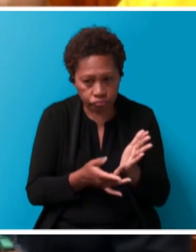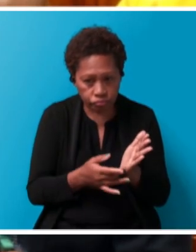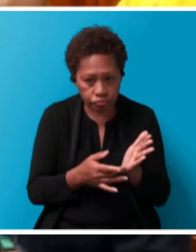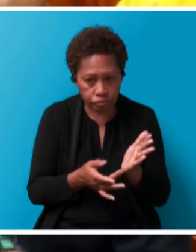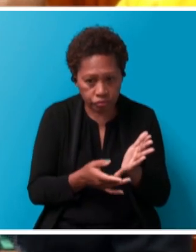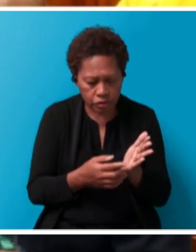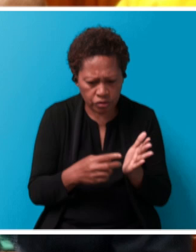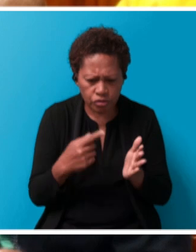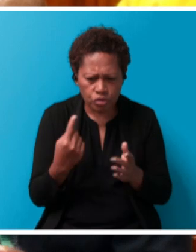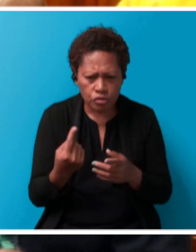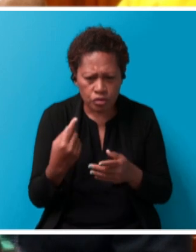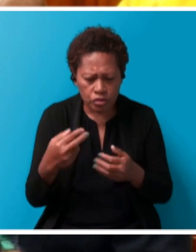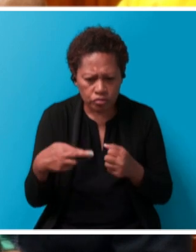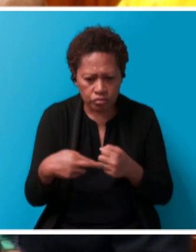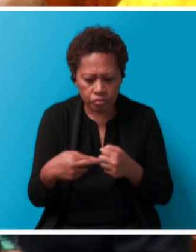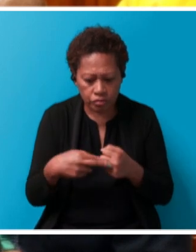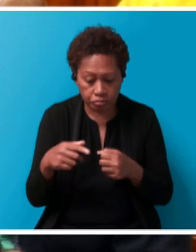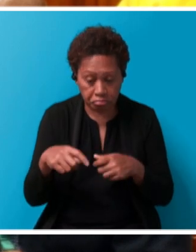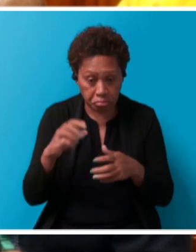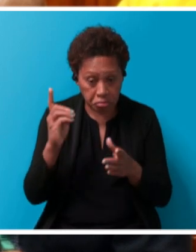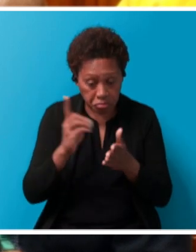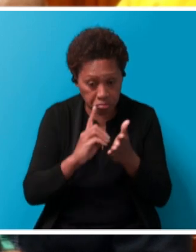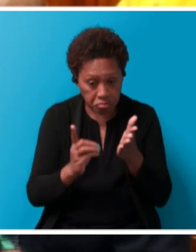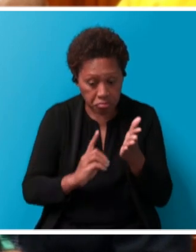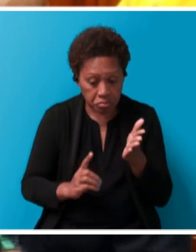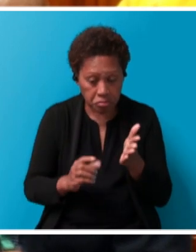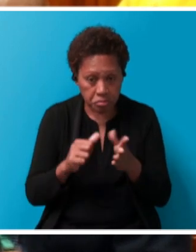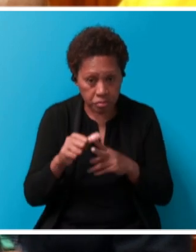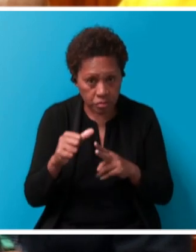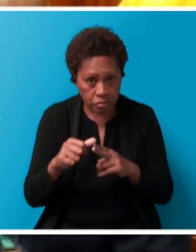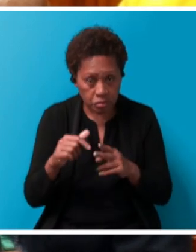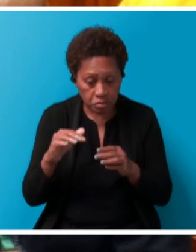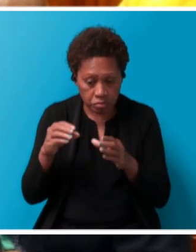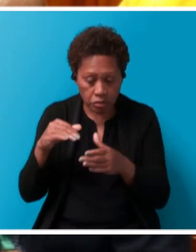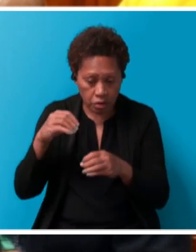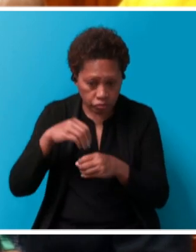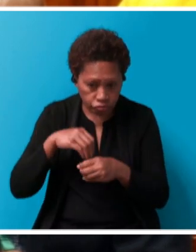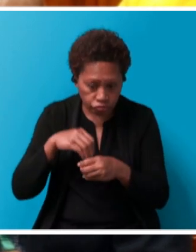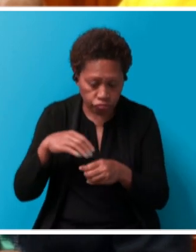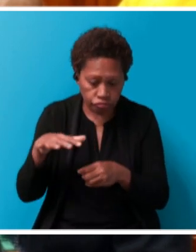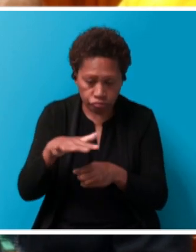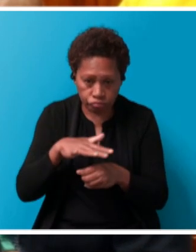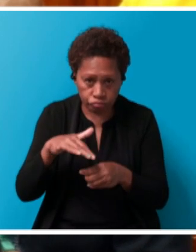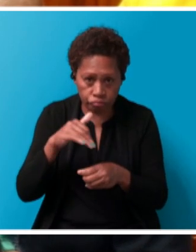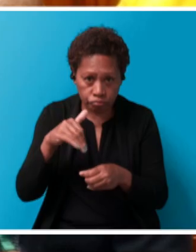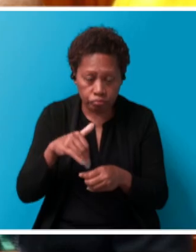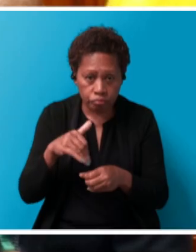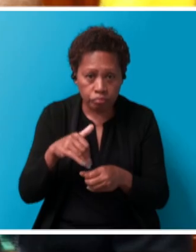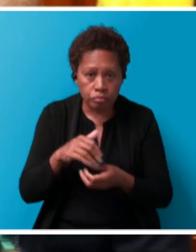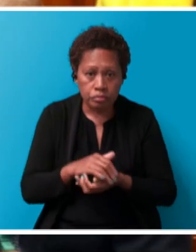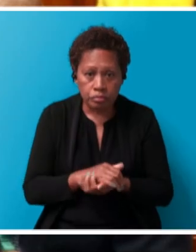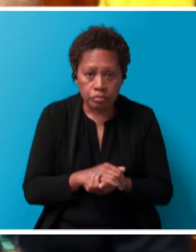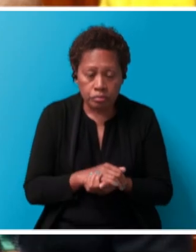for communities, designers, and project managers. In addition, the STACI will provide equipment testing, and